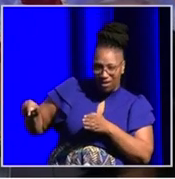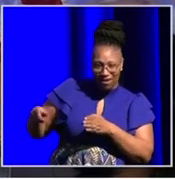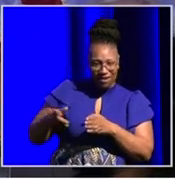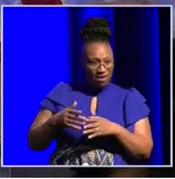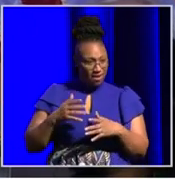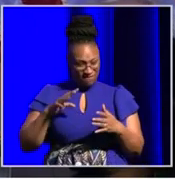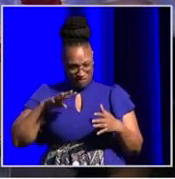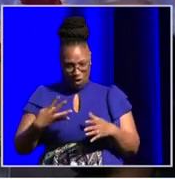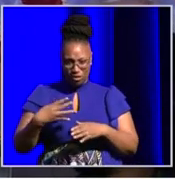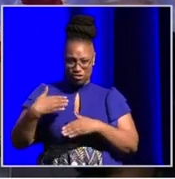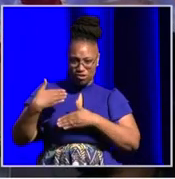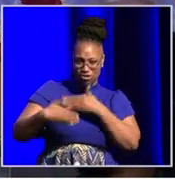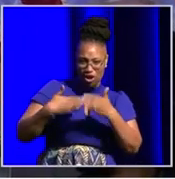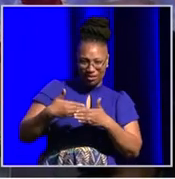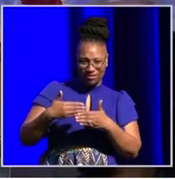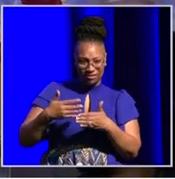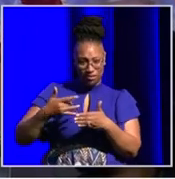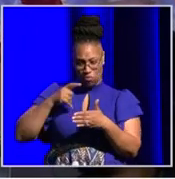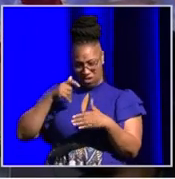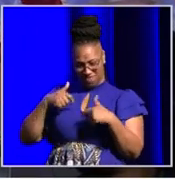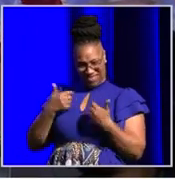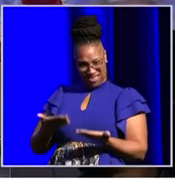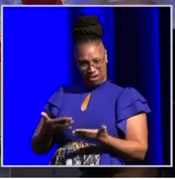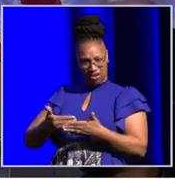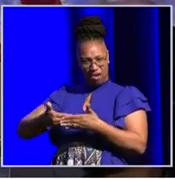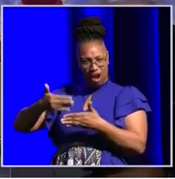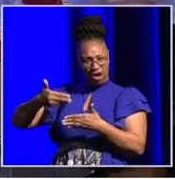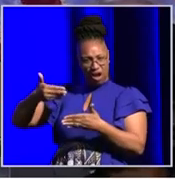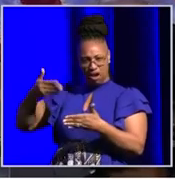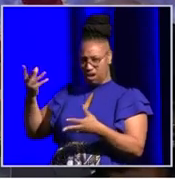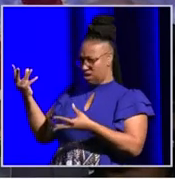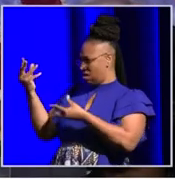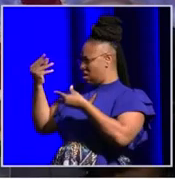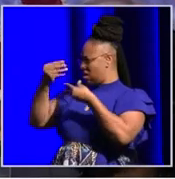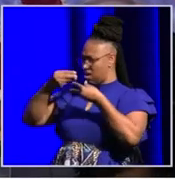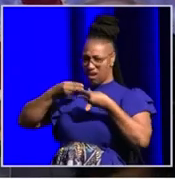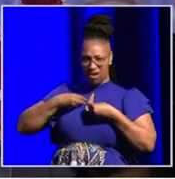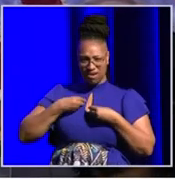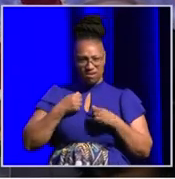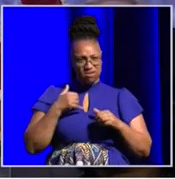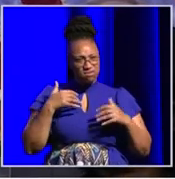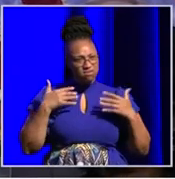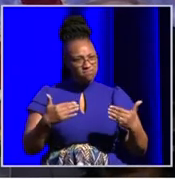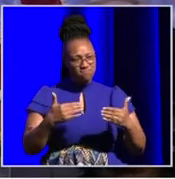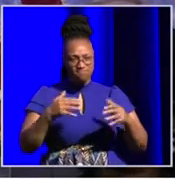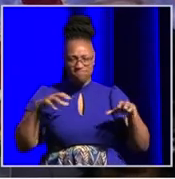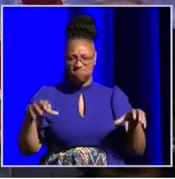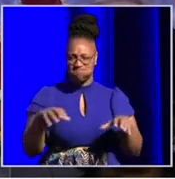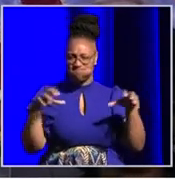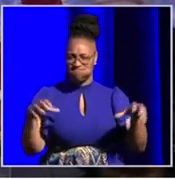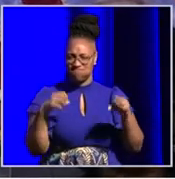came before me and have given me the strength to fight, even when I felt like the odds were stacked against me.